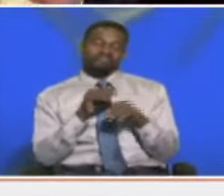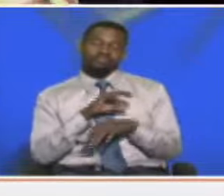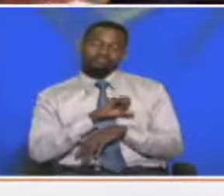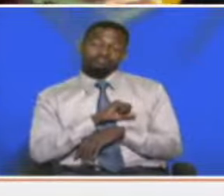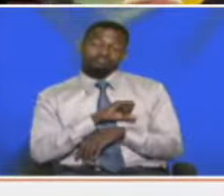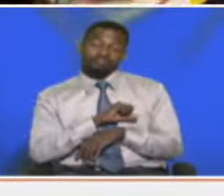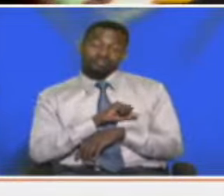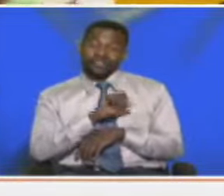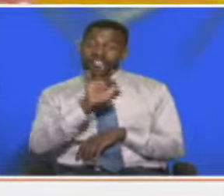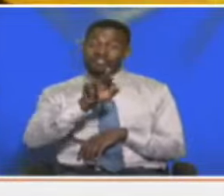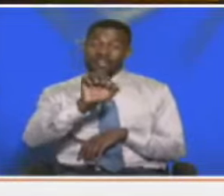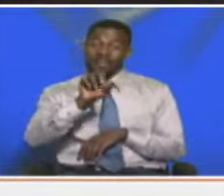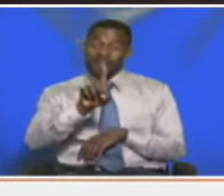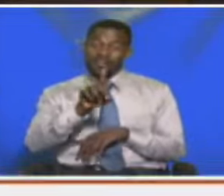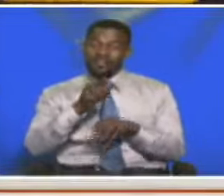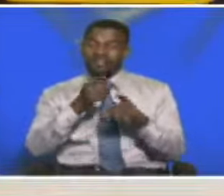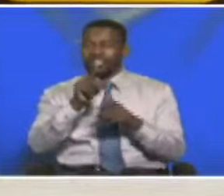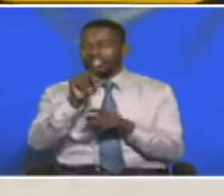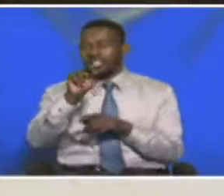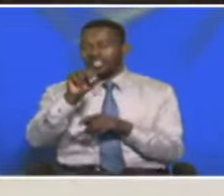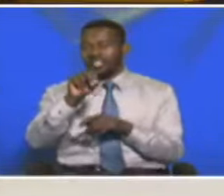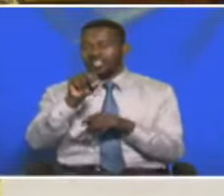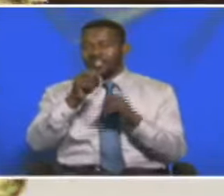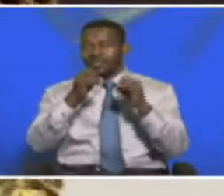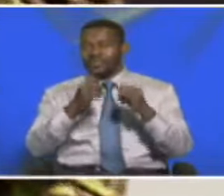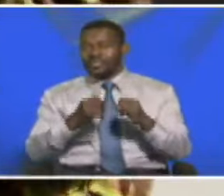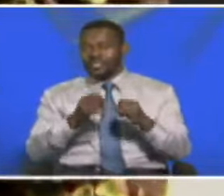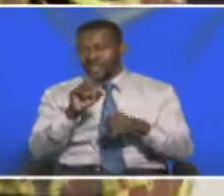Fred Kagonye, KTN News, Nairobi.